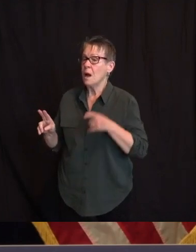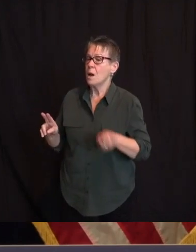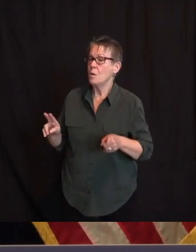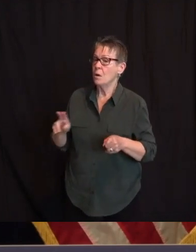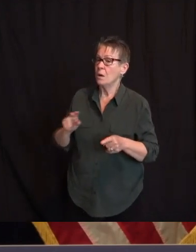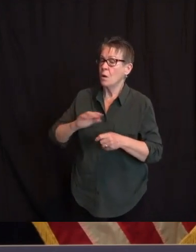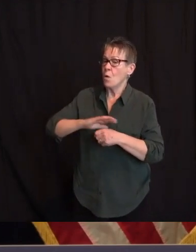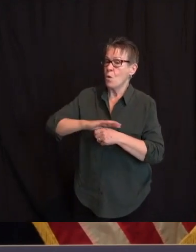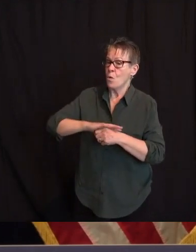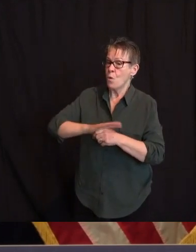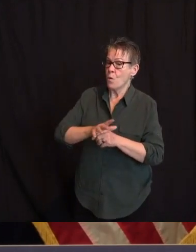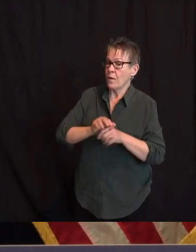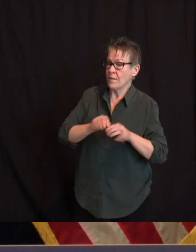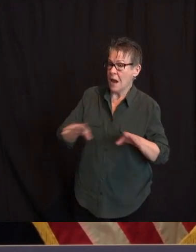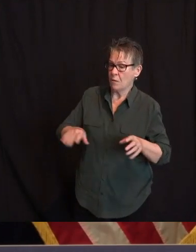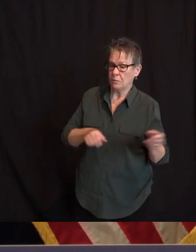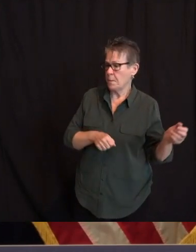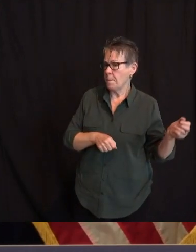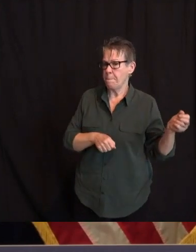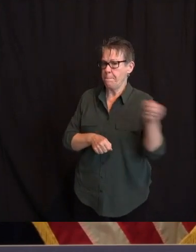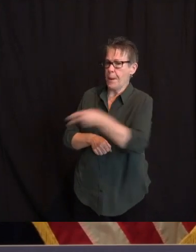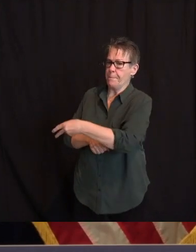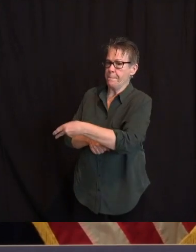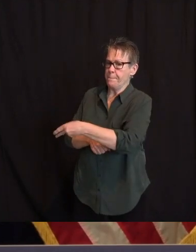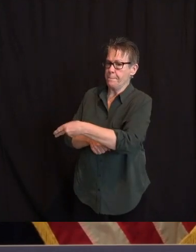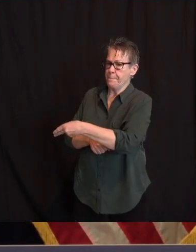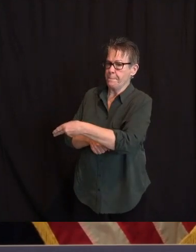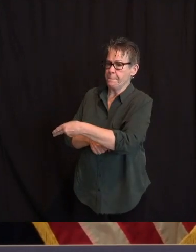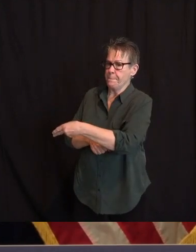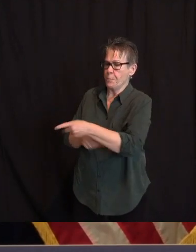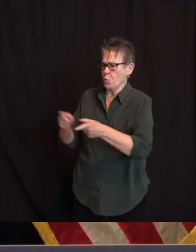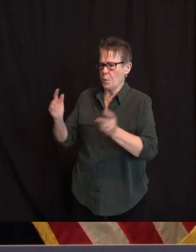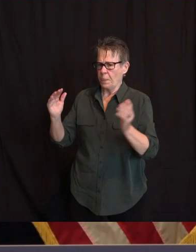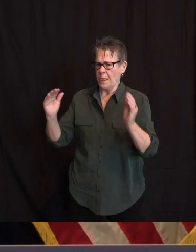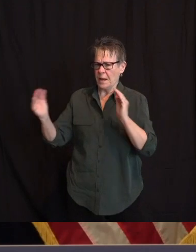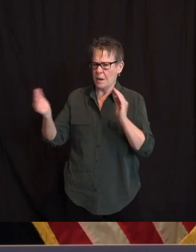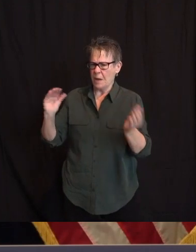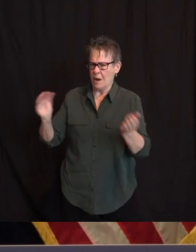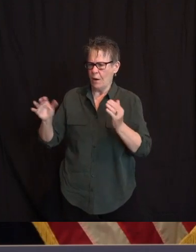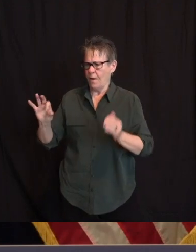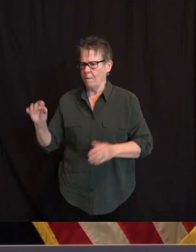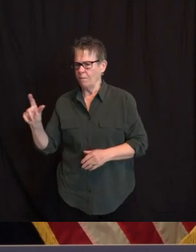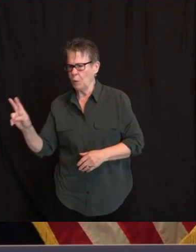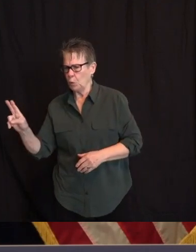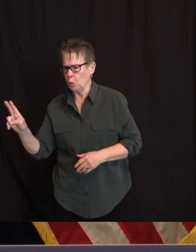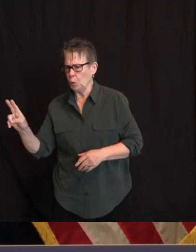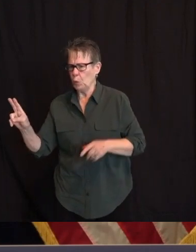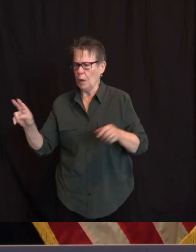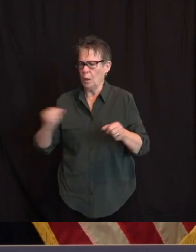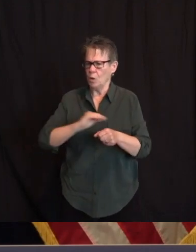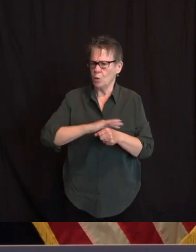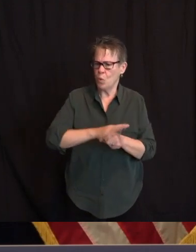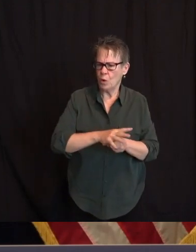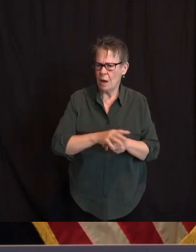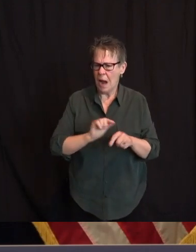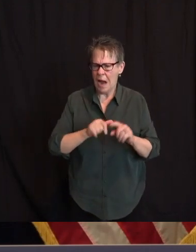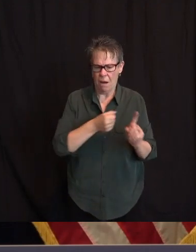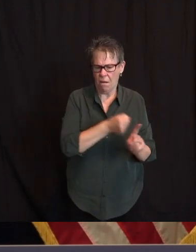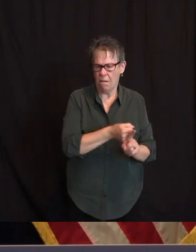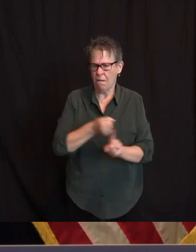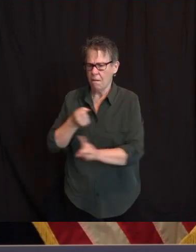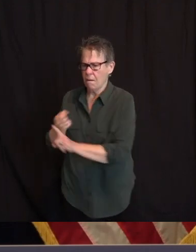about the marker and compare COVID-19 with the flu in terms of its impact and deadliness and